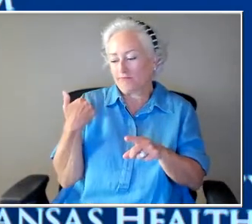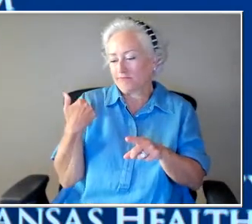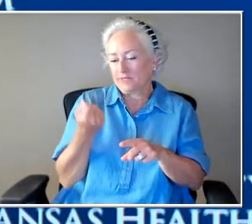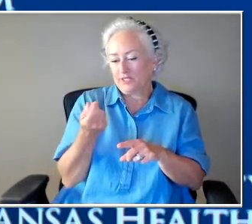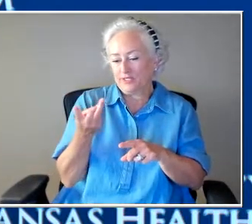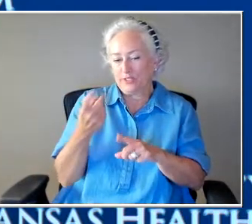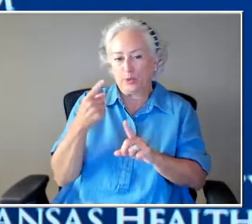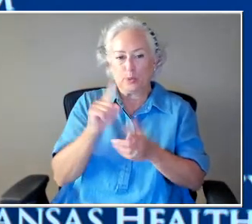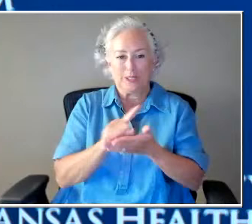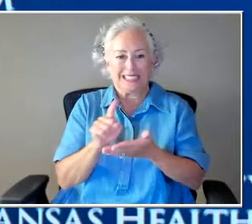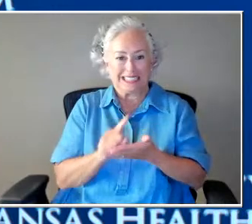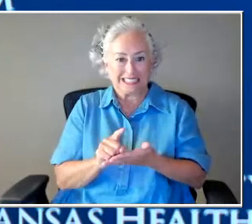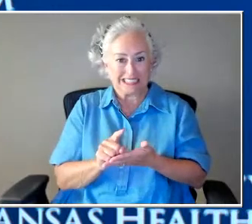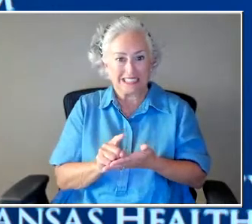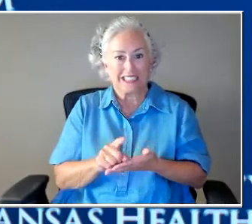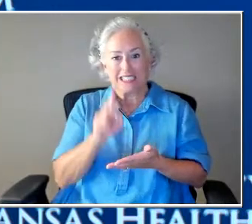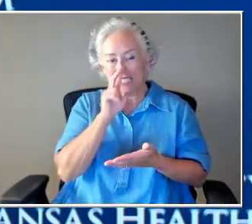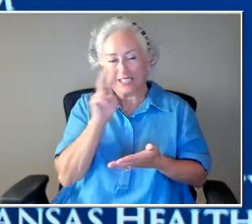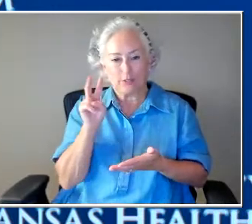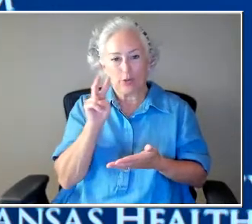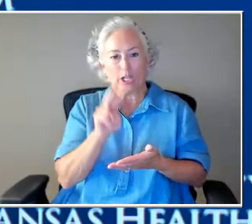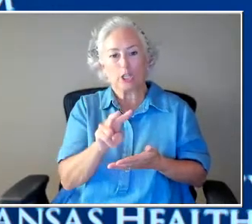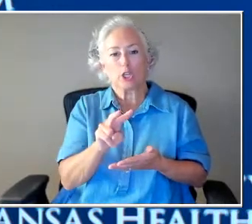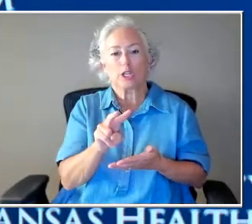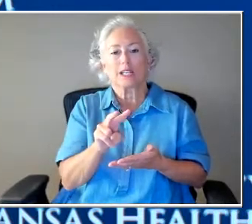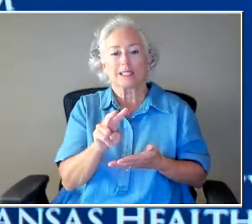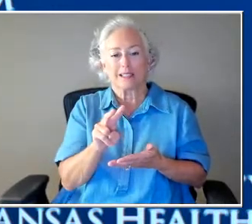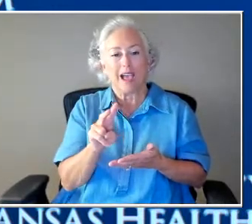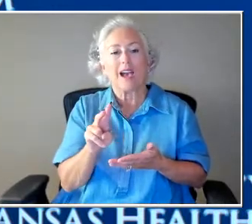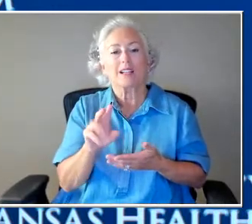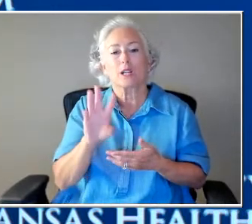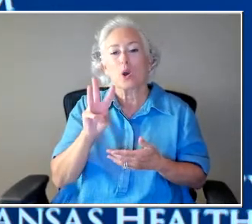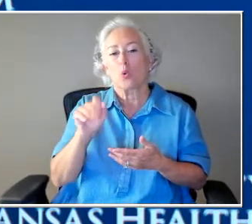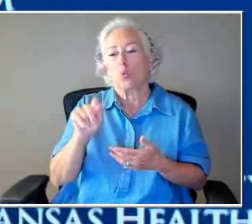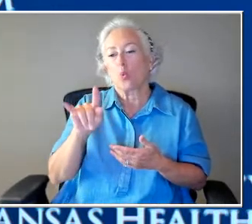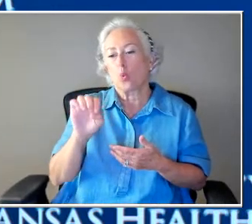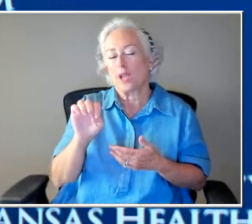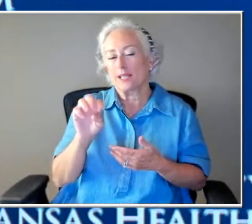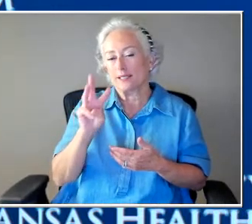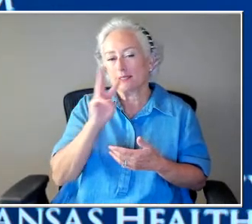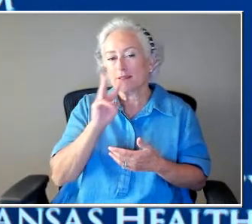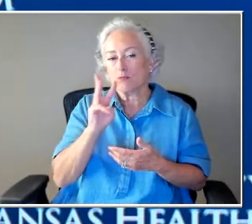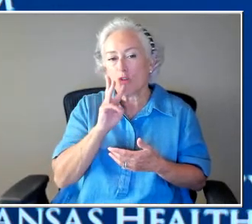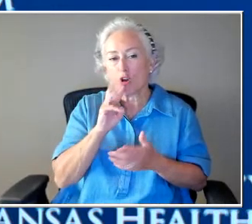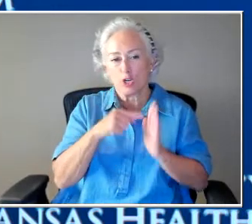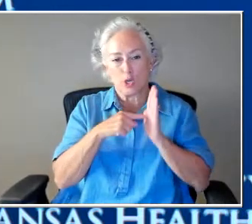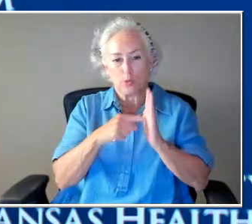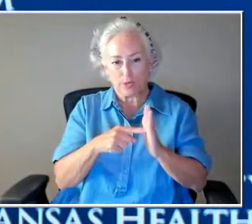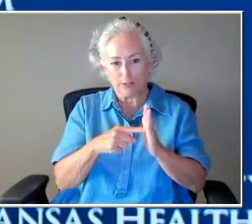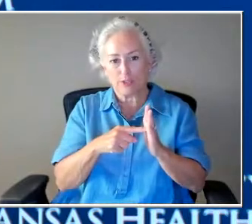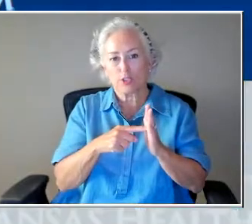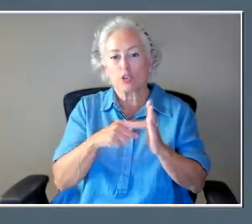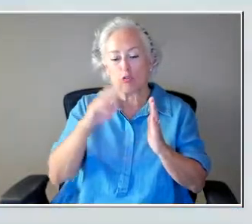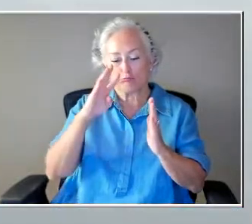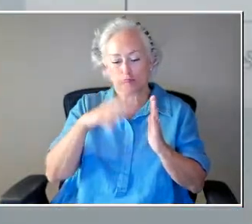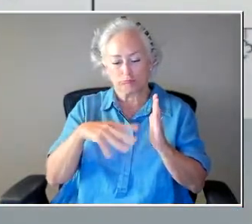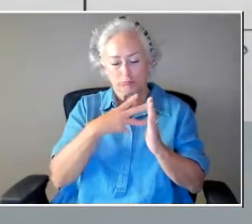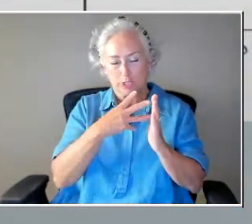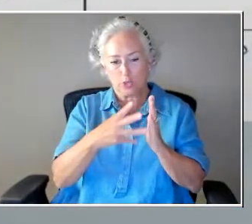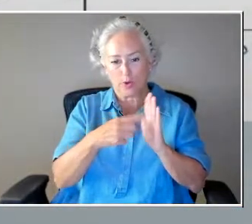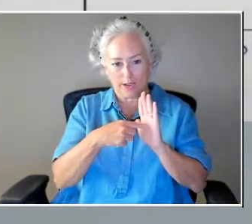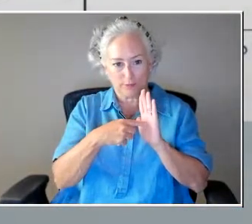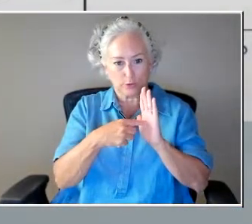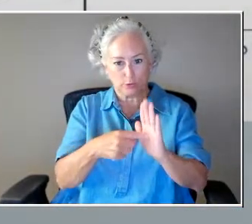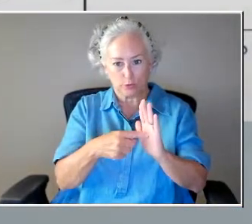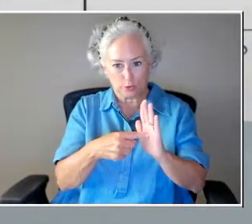looking at wastewater, which we have shown this graph before a couple times the last few weeks, with the wastewater graphs now, we are